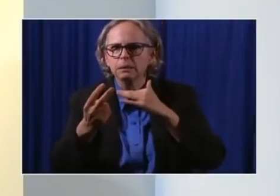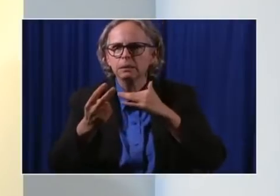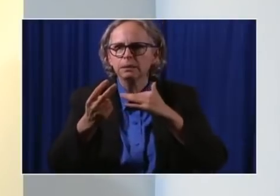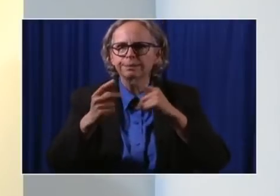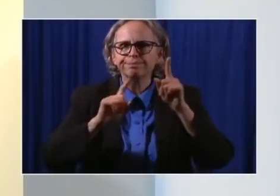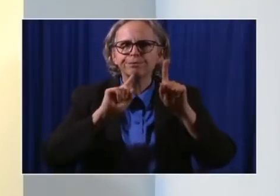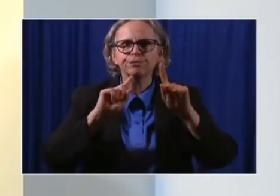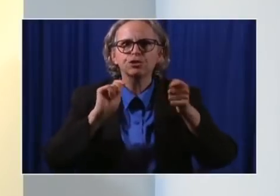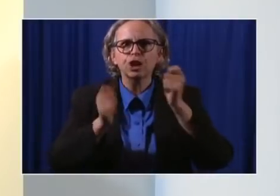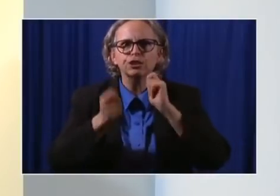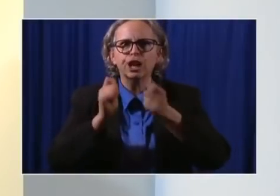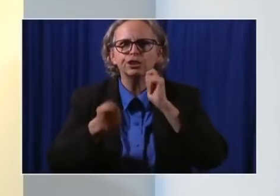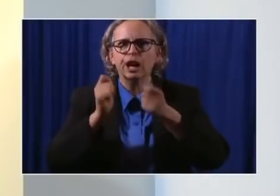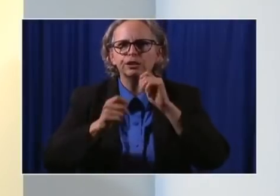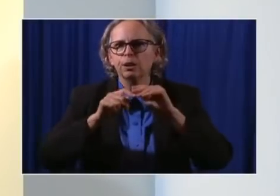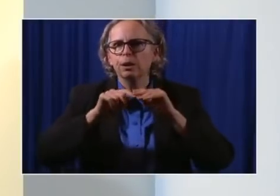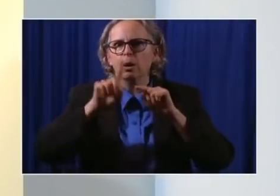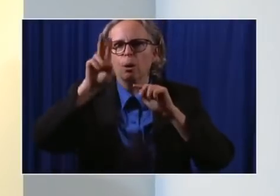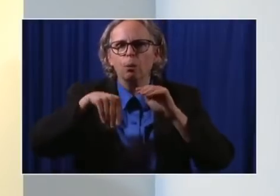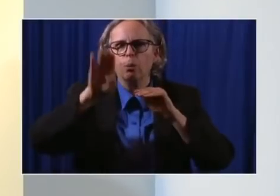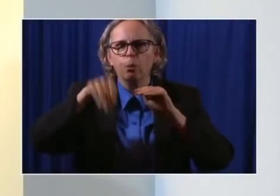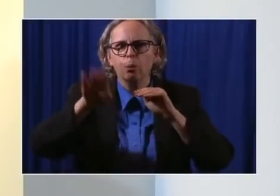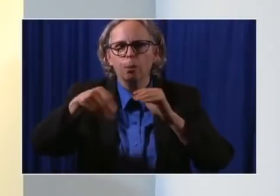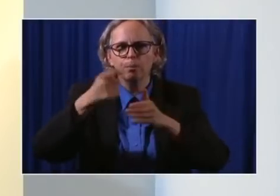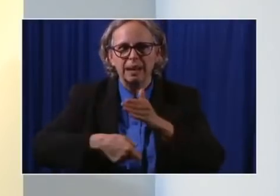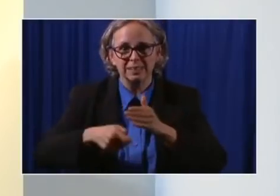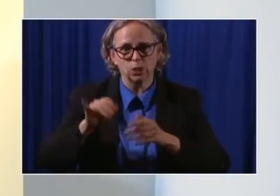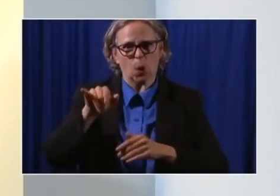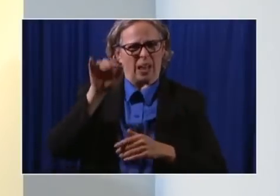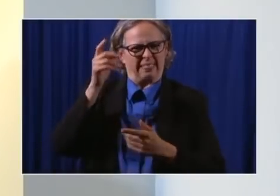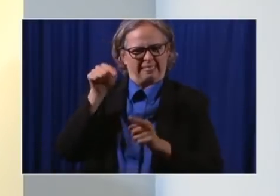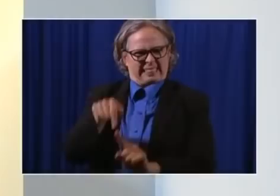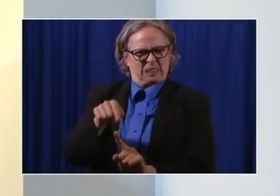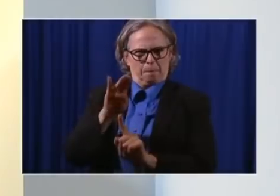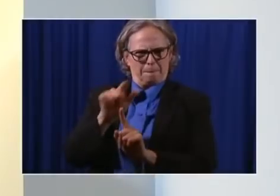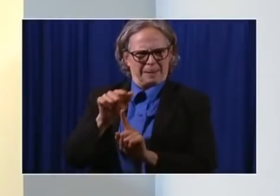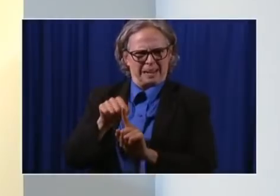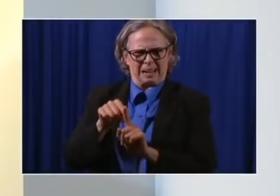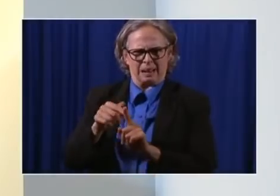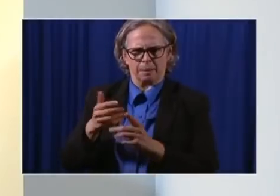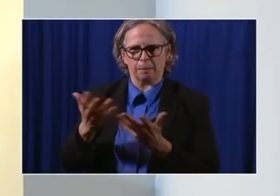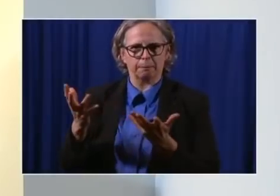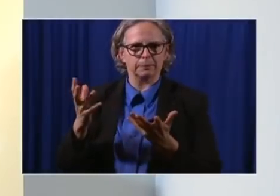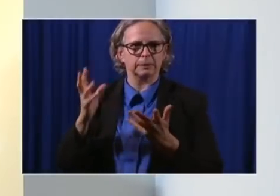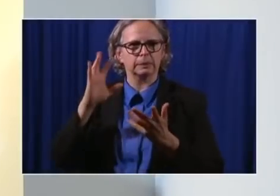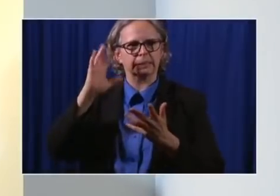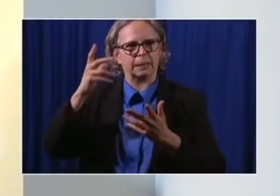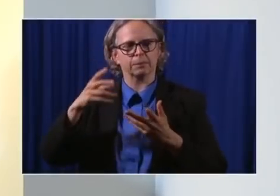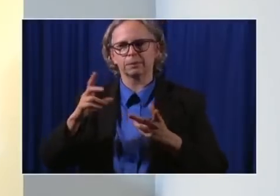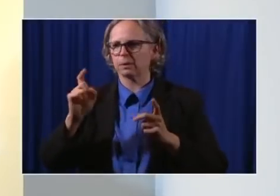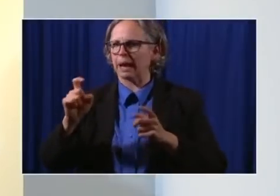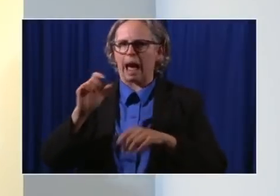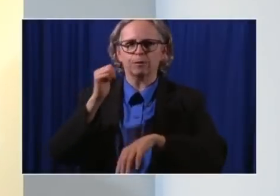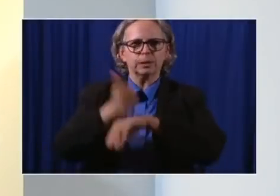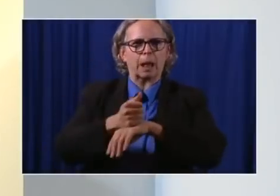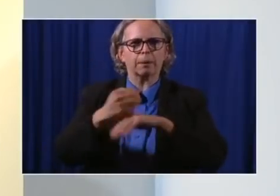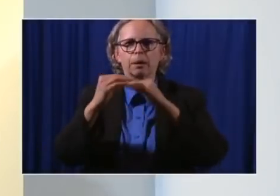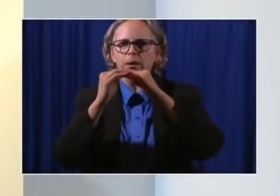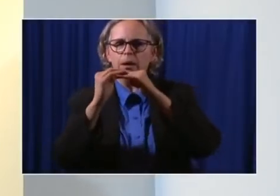the provisions in the bill that favored in-state production of energy. And I know that